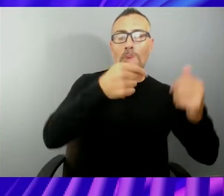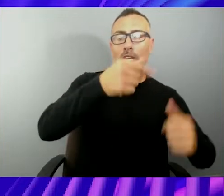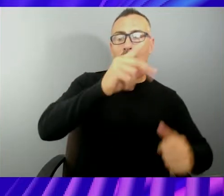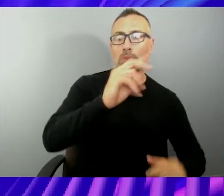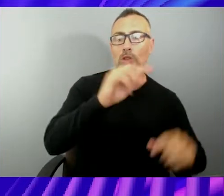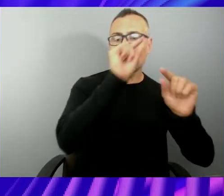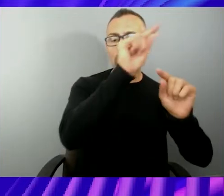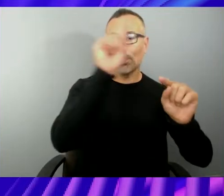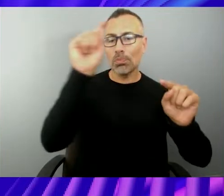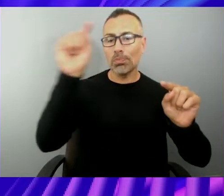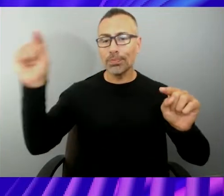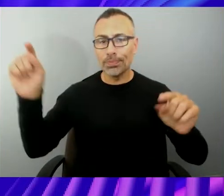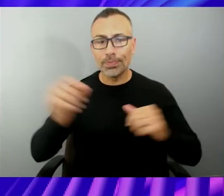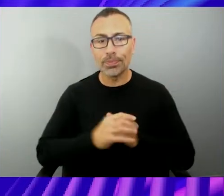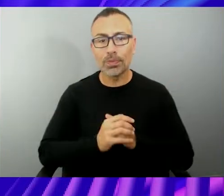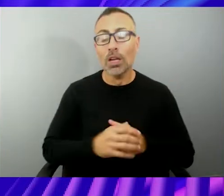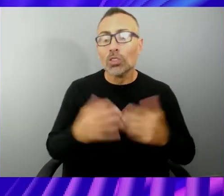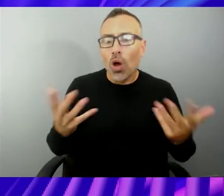which layer will go into what